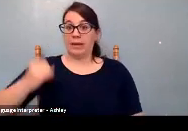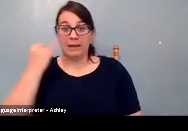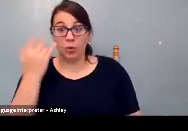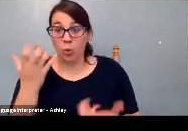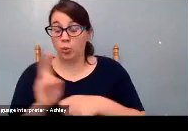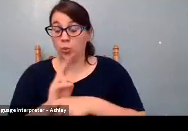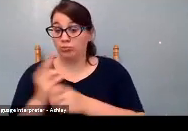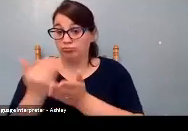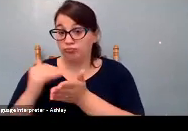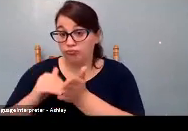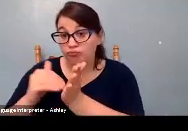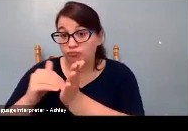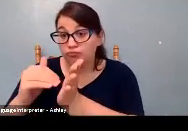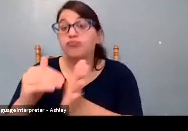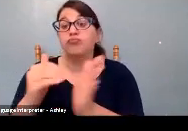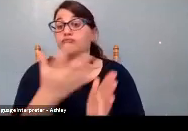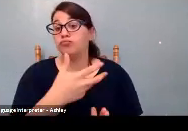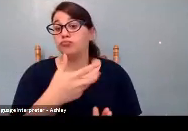transactions from their stable account.